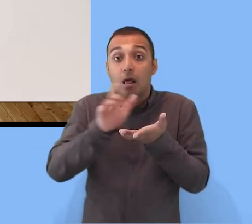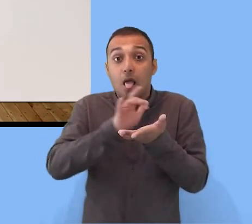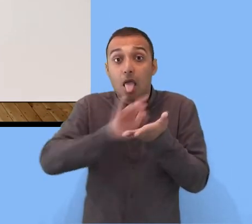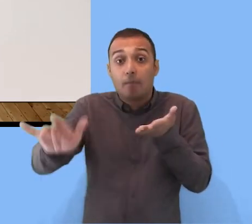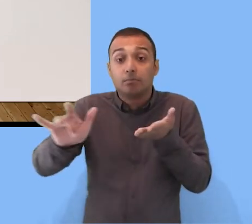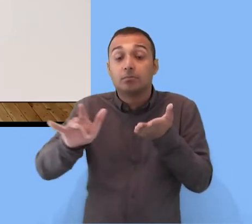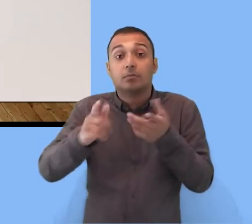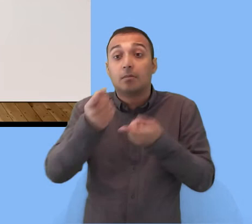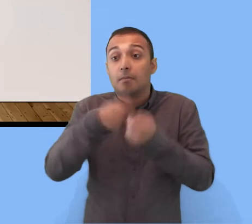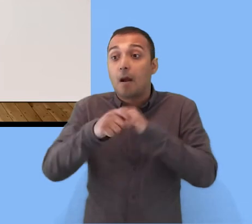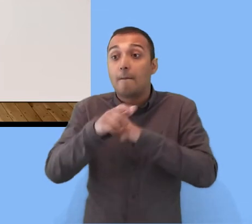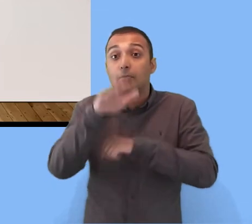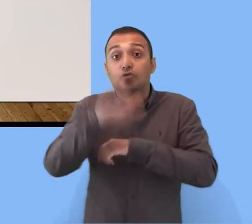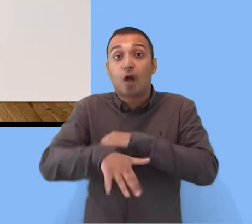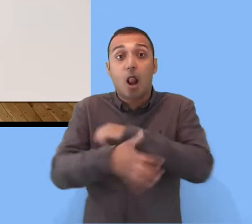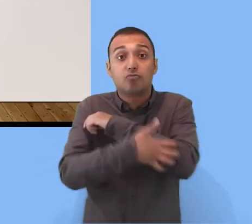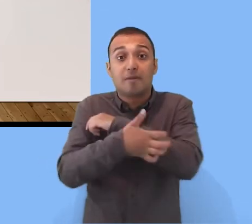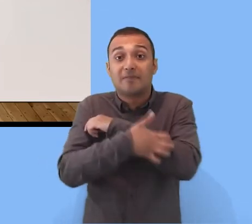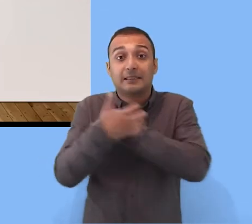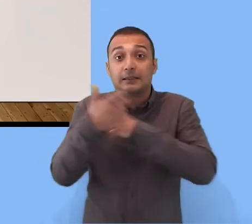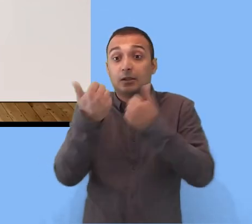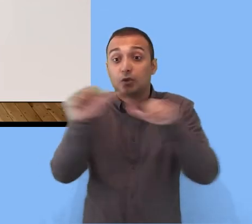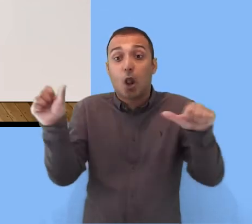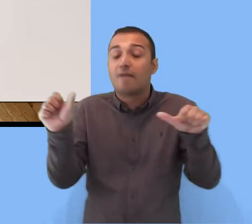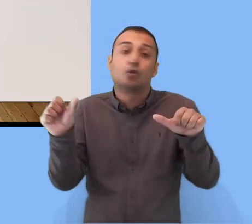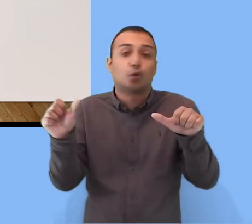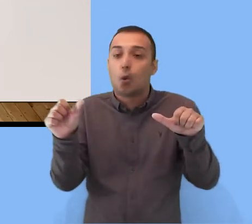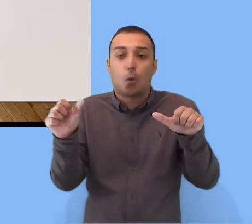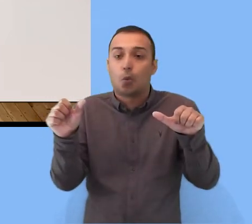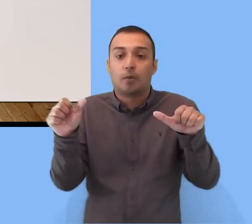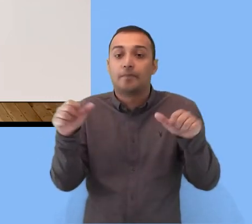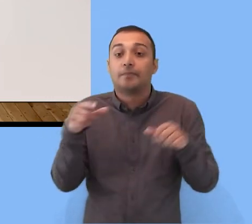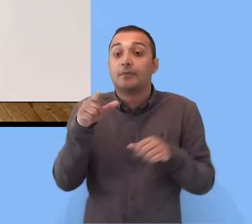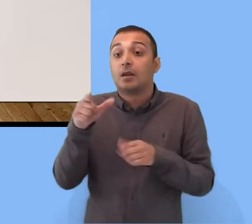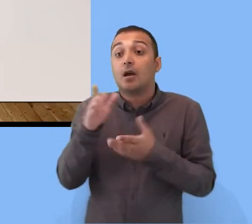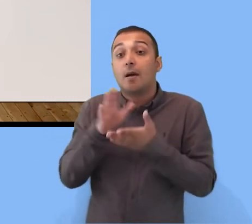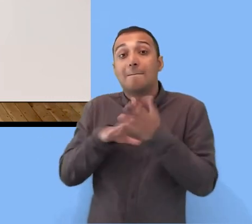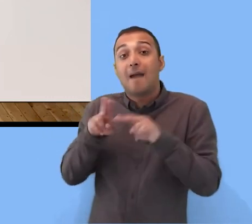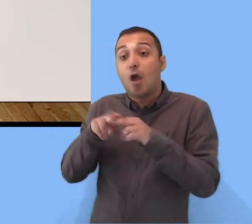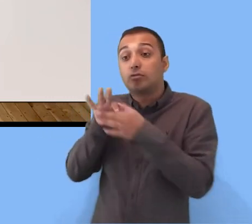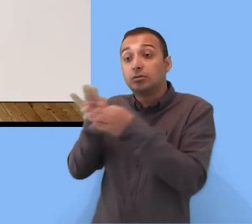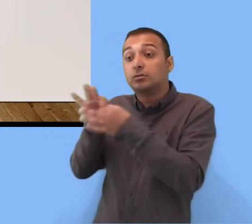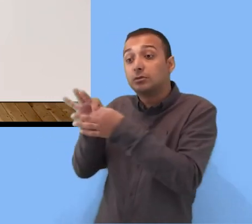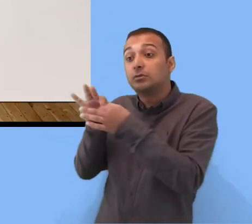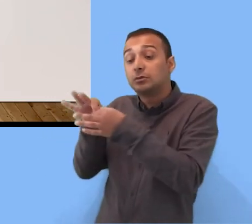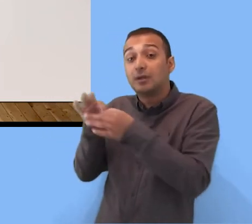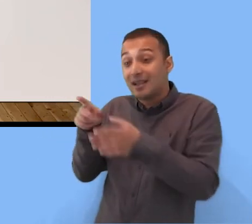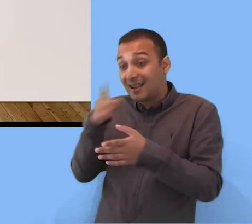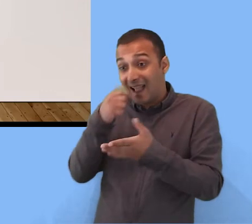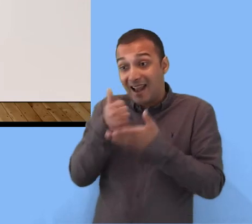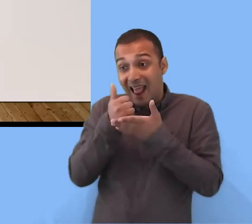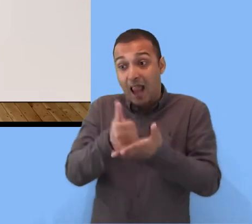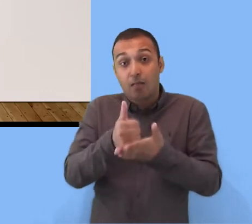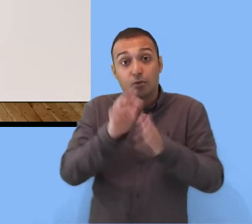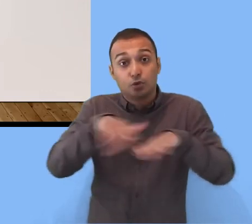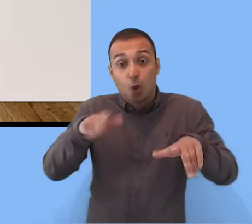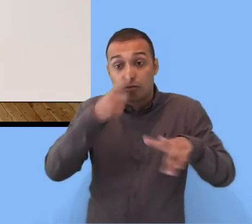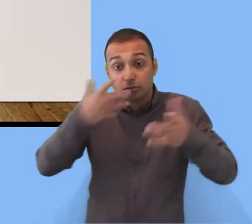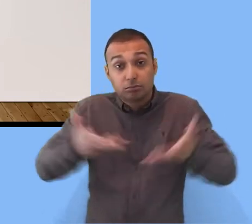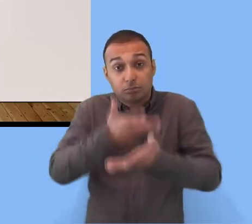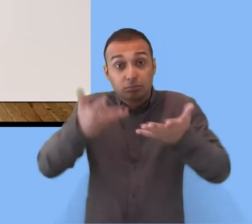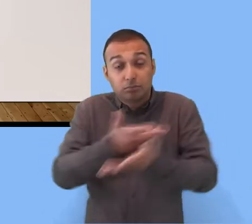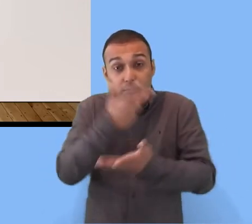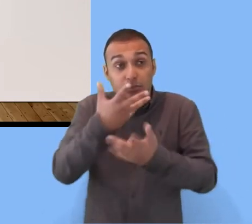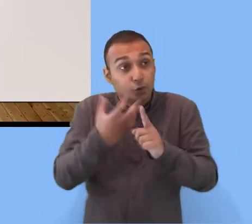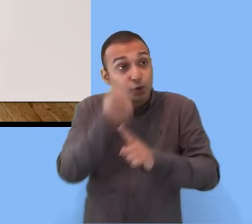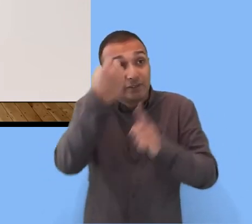engagement in children's learning help children achieve and lead to a more equitable society? Yeah. Yes, it can. And